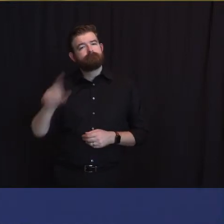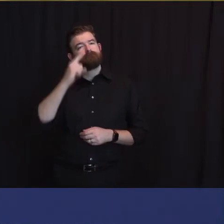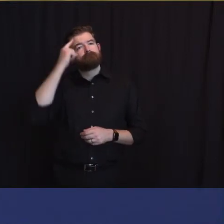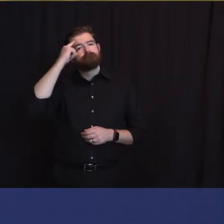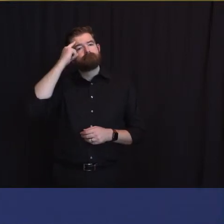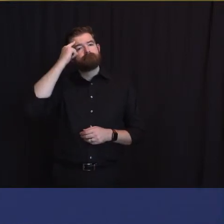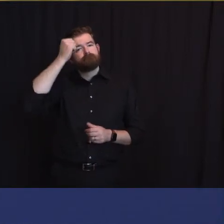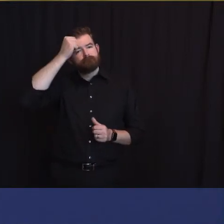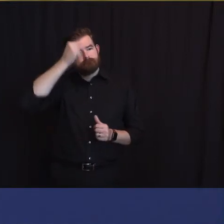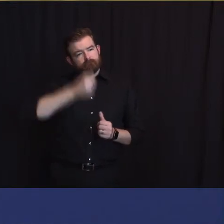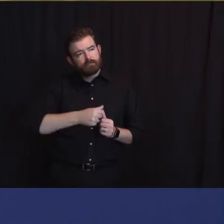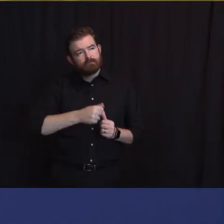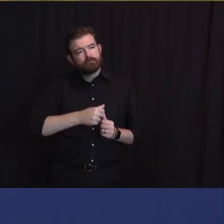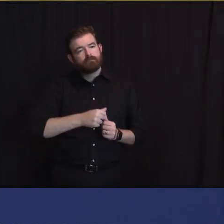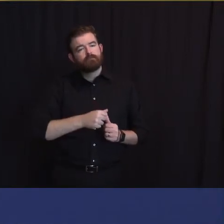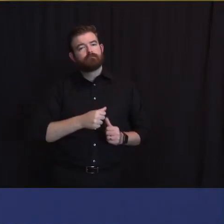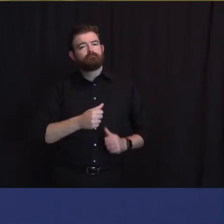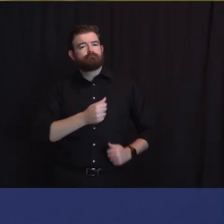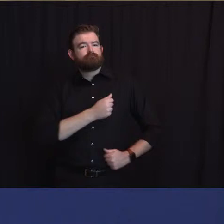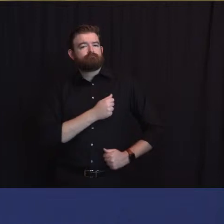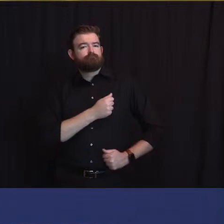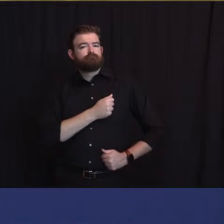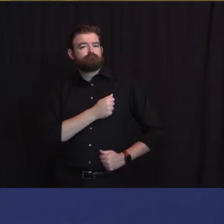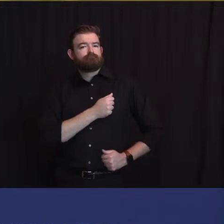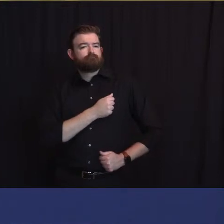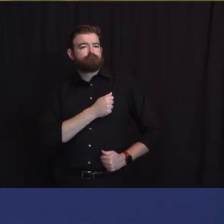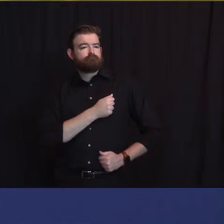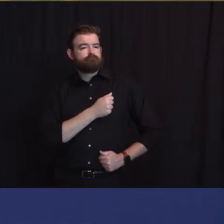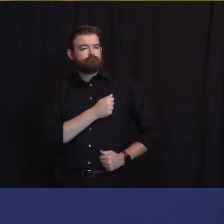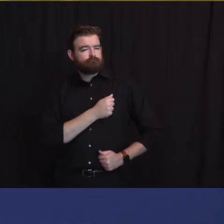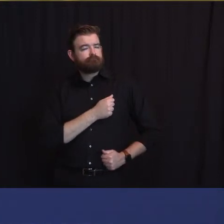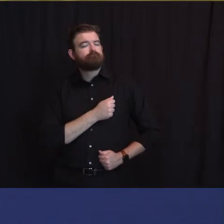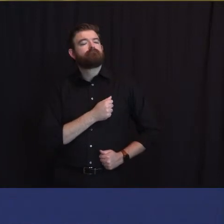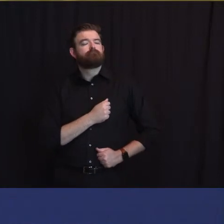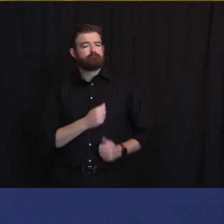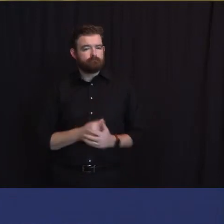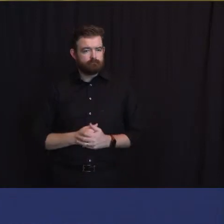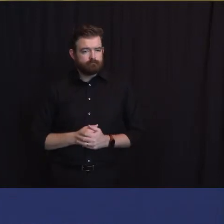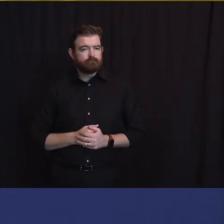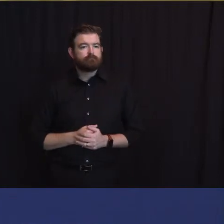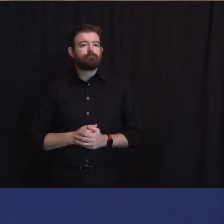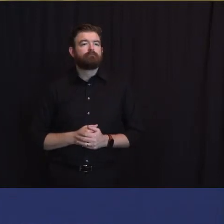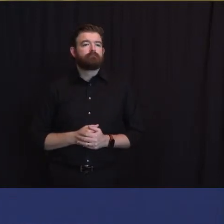been impacted, suffered, or lost lives due to this pandemic.